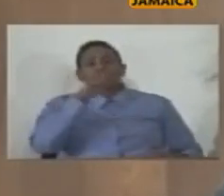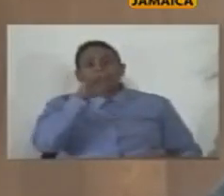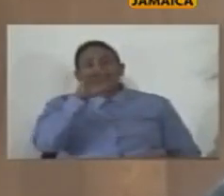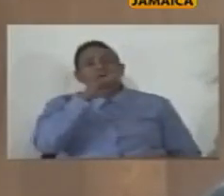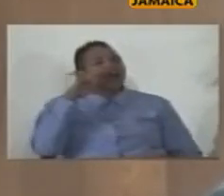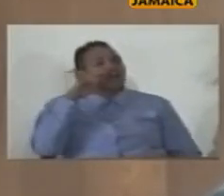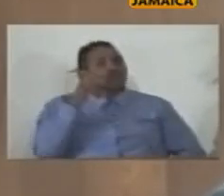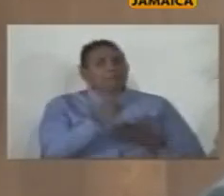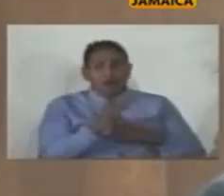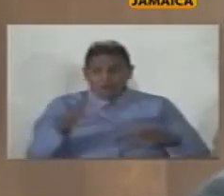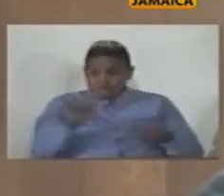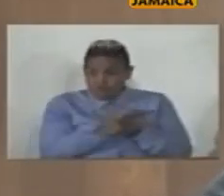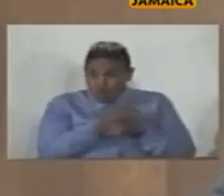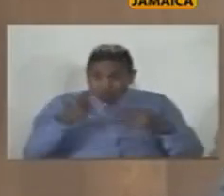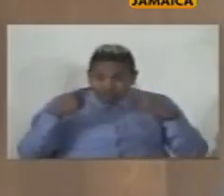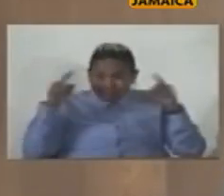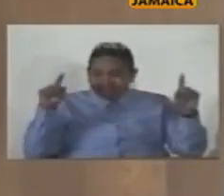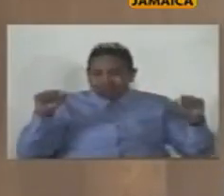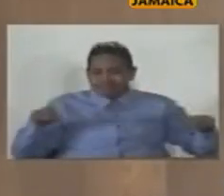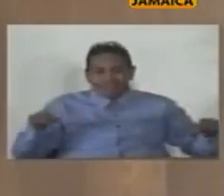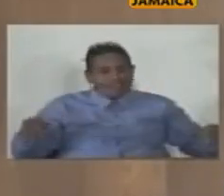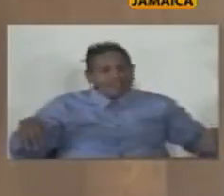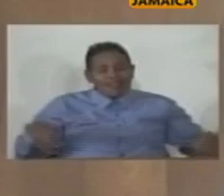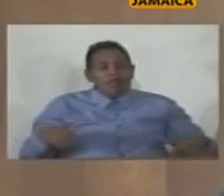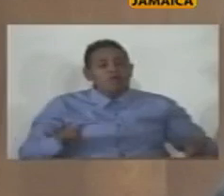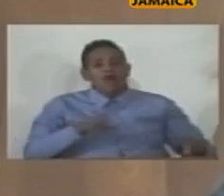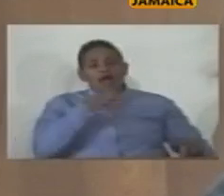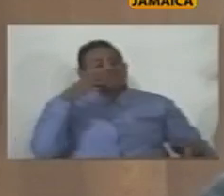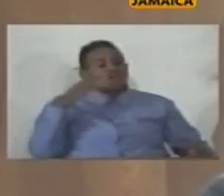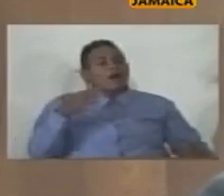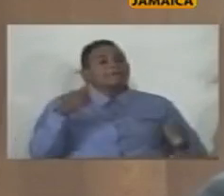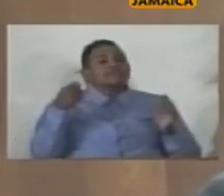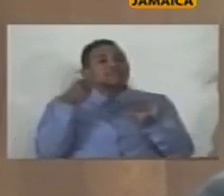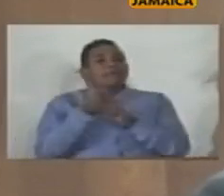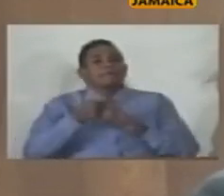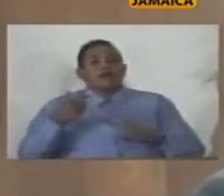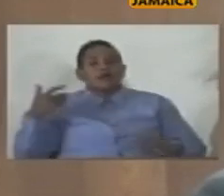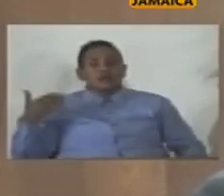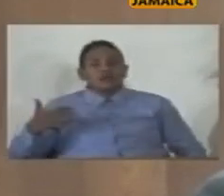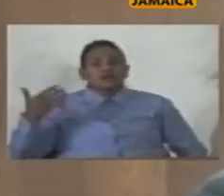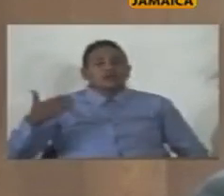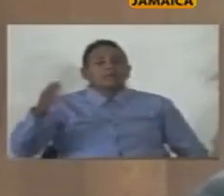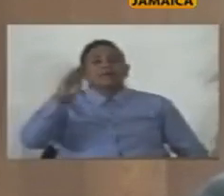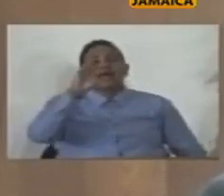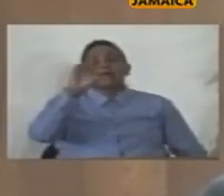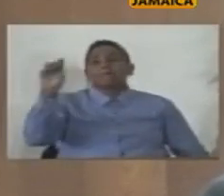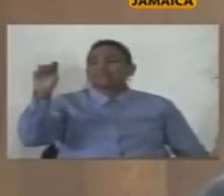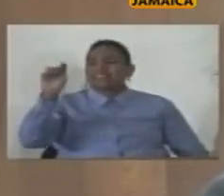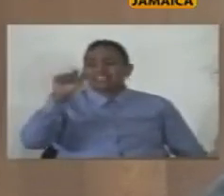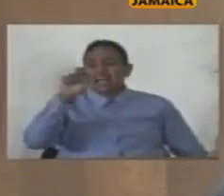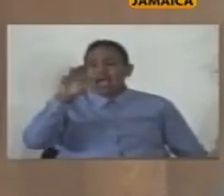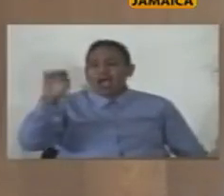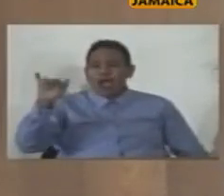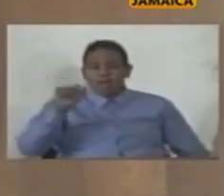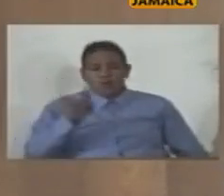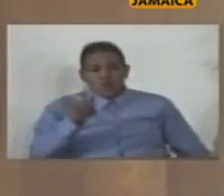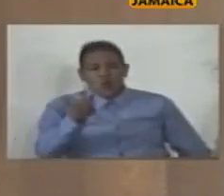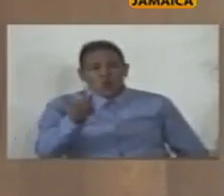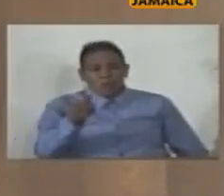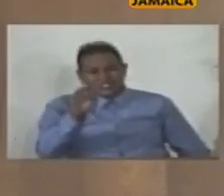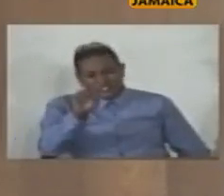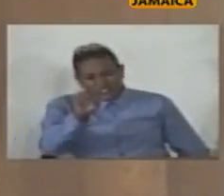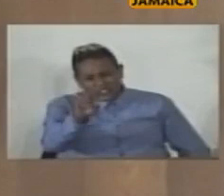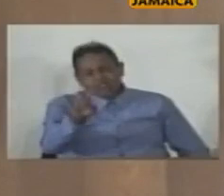full potential. While the farmers are affected periodically by the beet armyworm, they continue to be resilient.